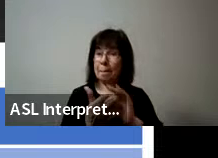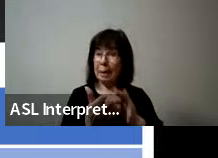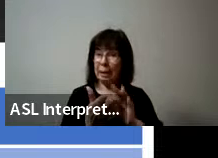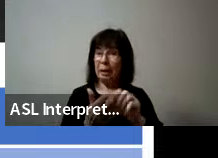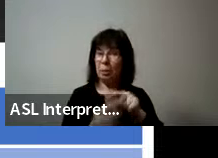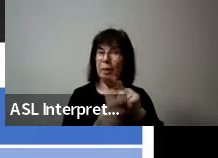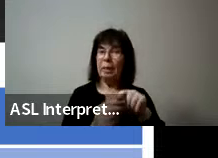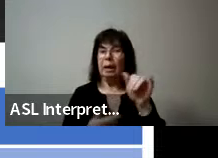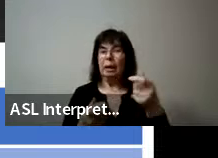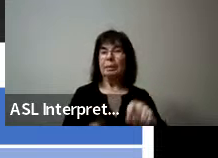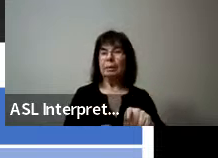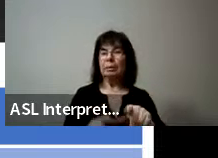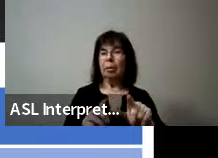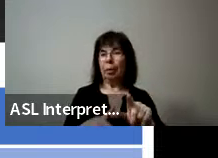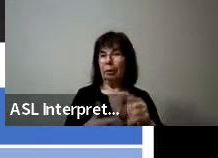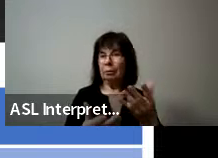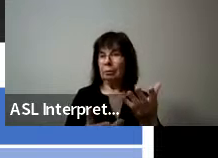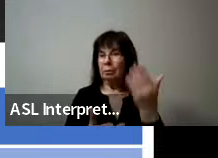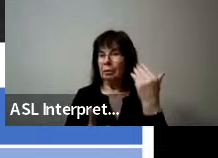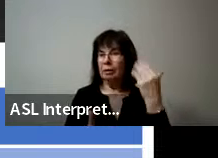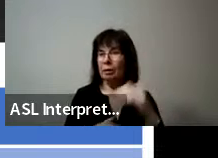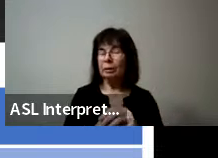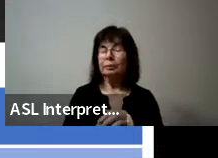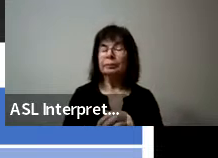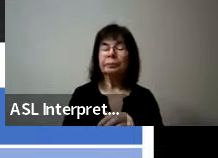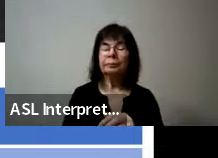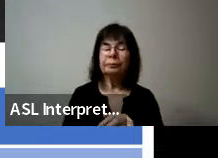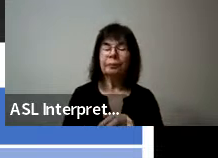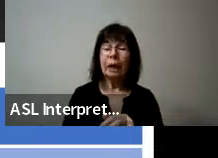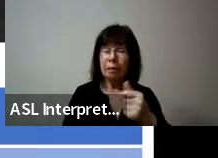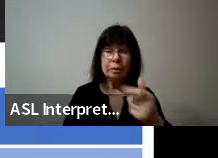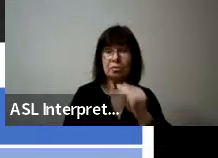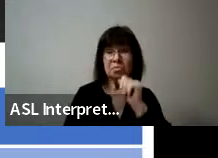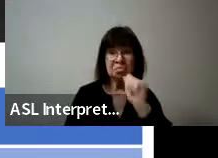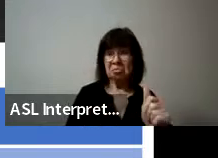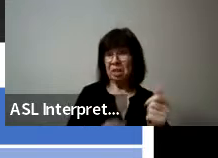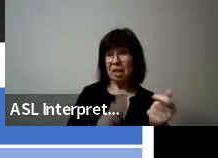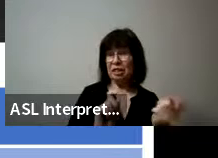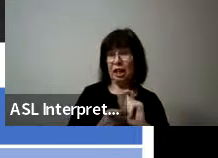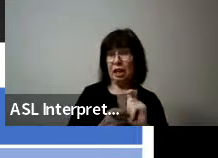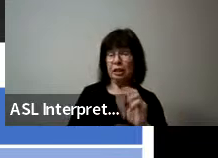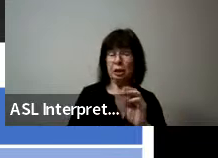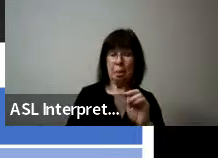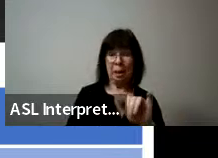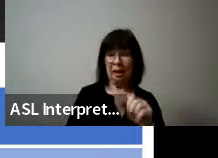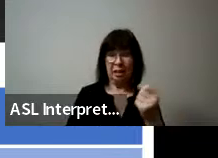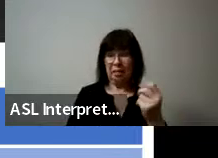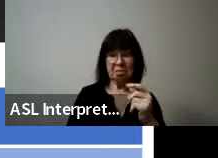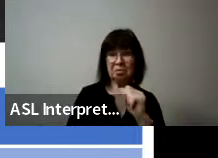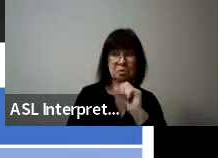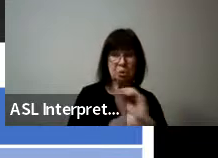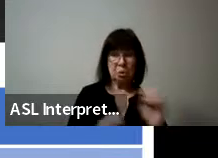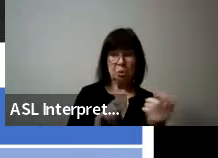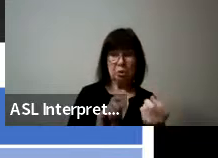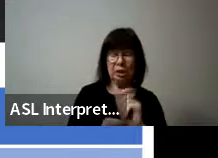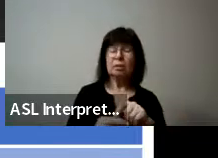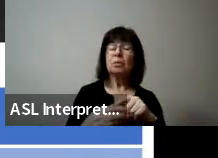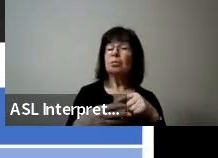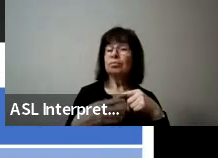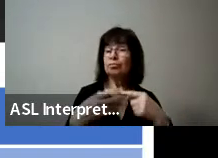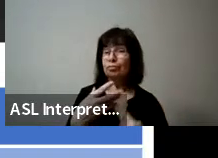up. A few things that aren't going to change on May 11th. So first of all,